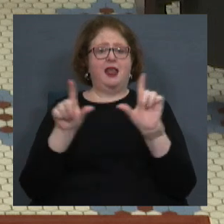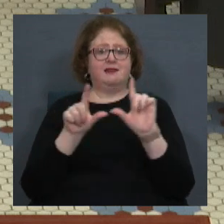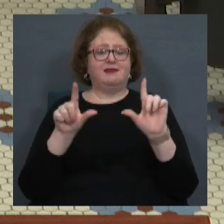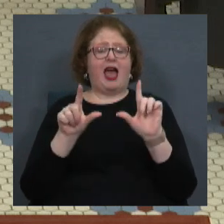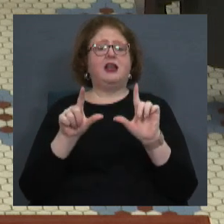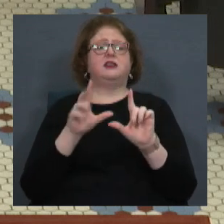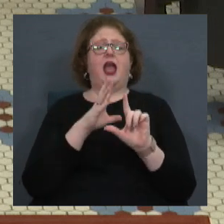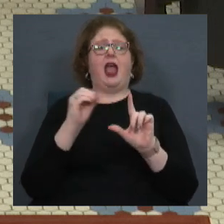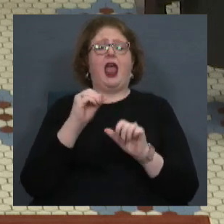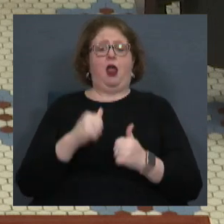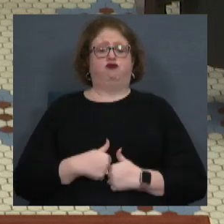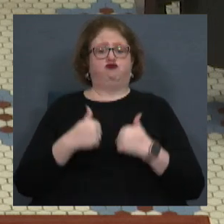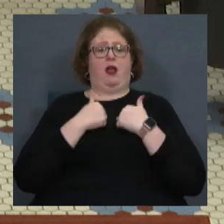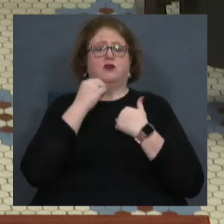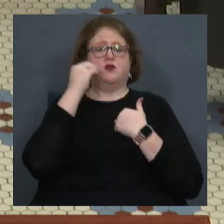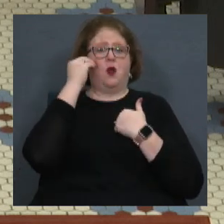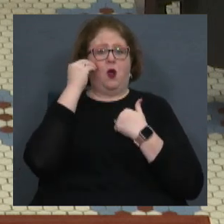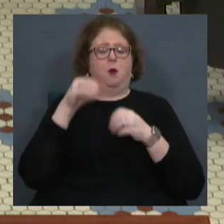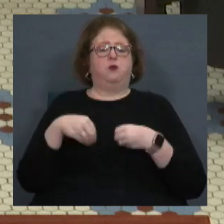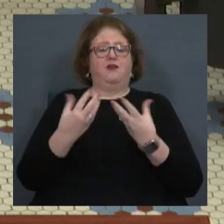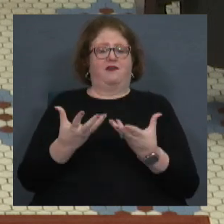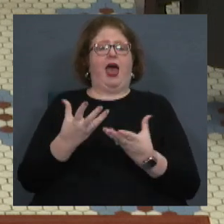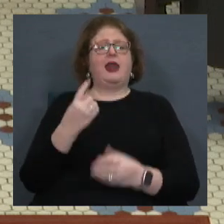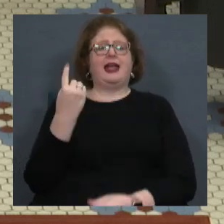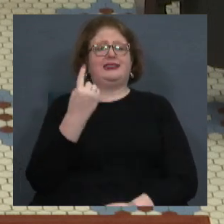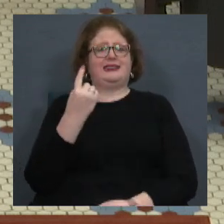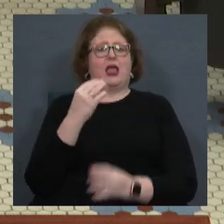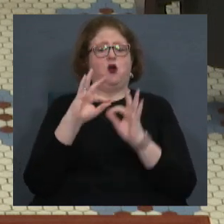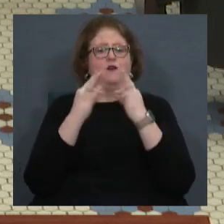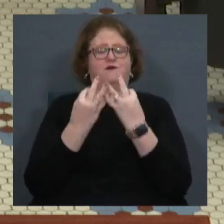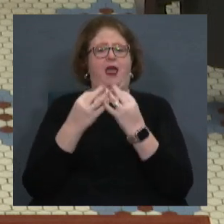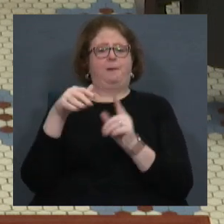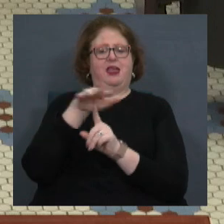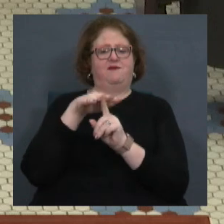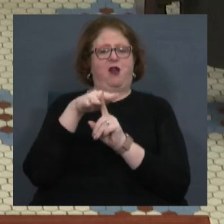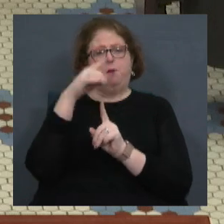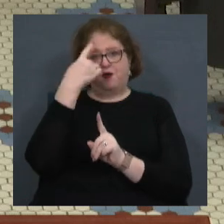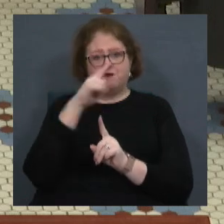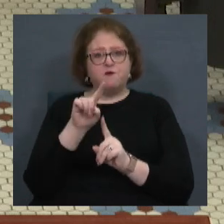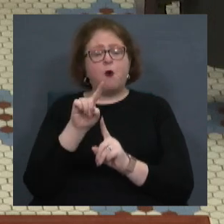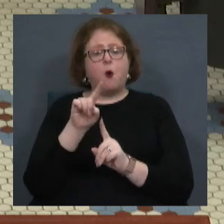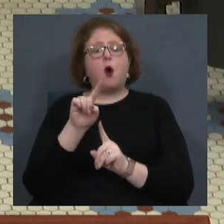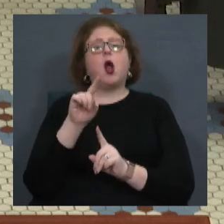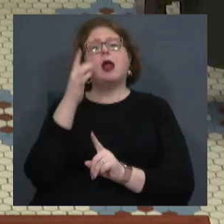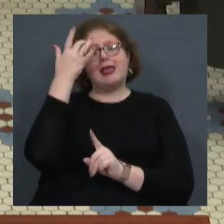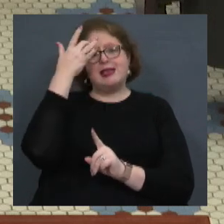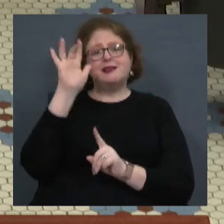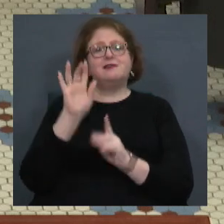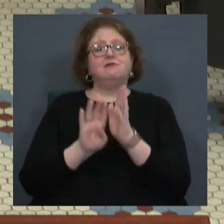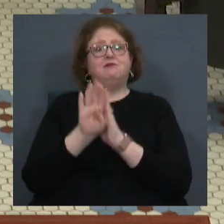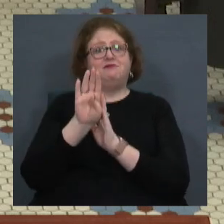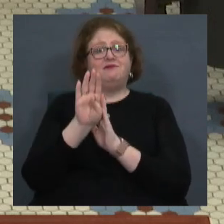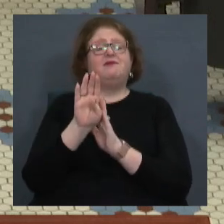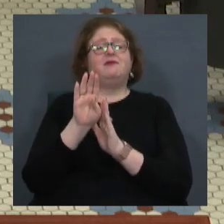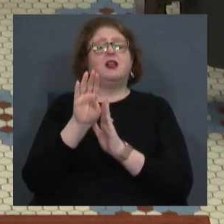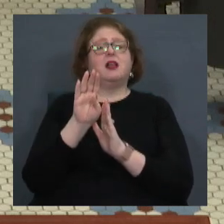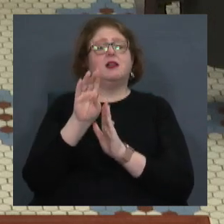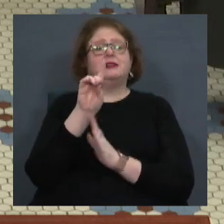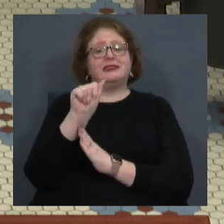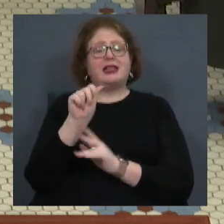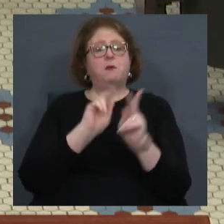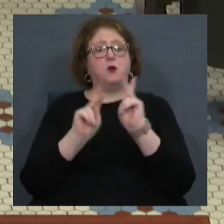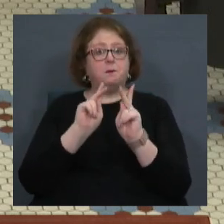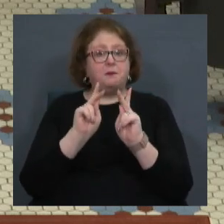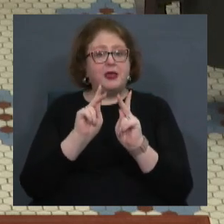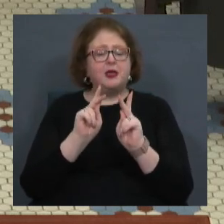home providing a single-family environment for developmentally disabled persons are exempt from any requirement